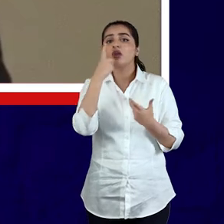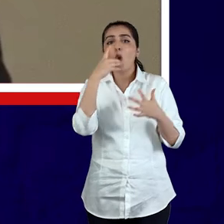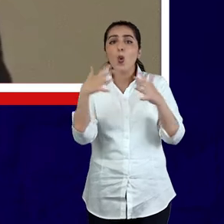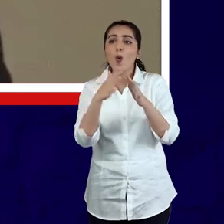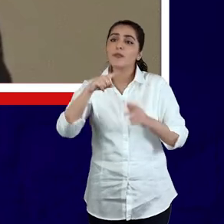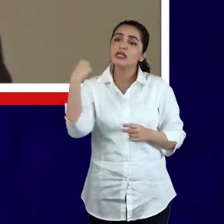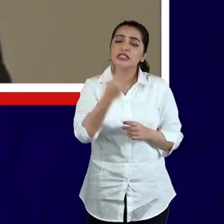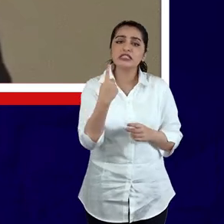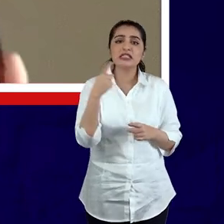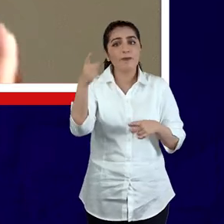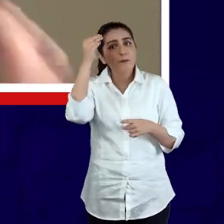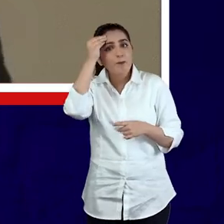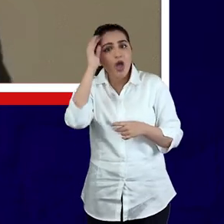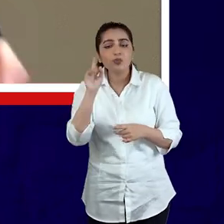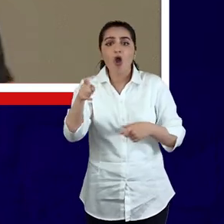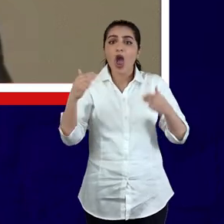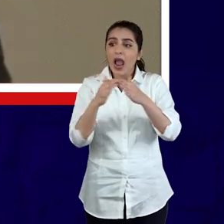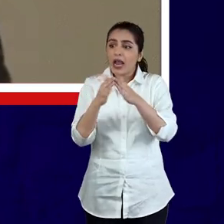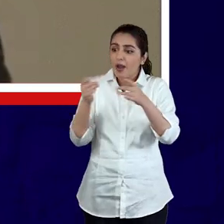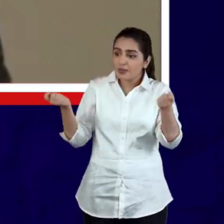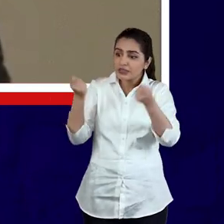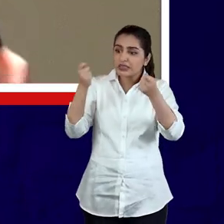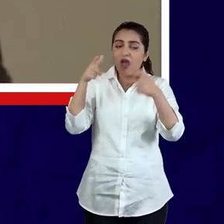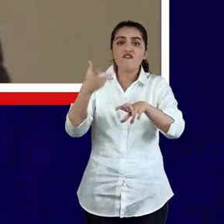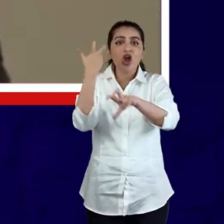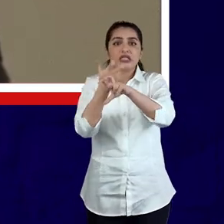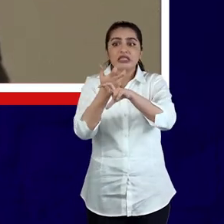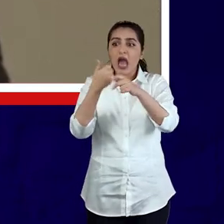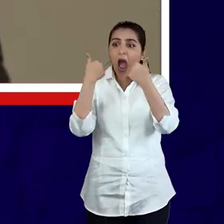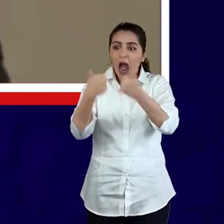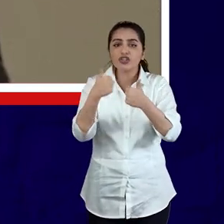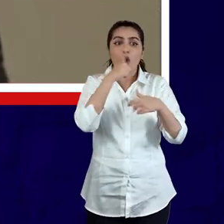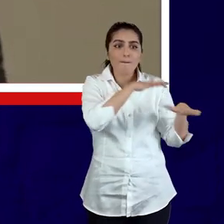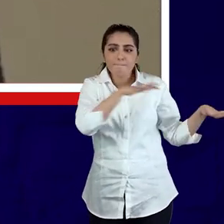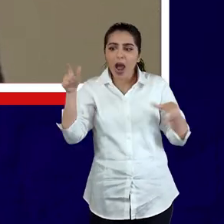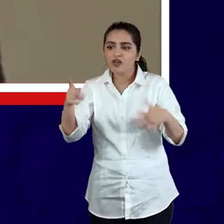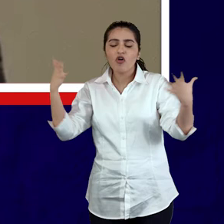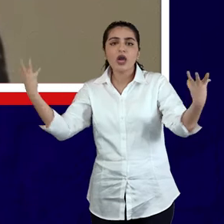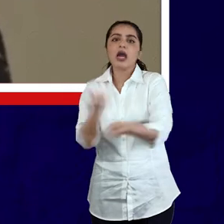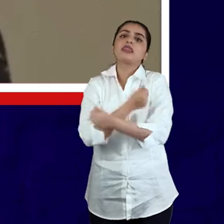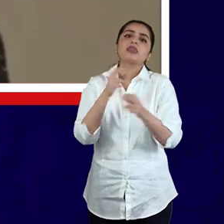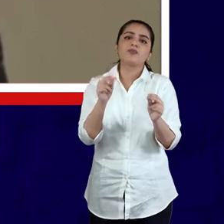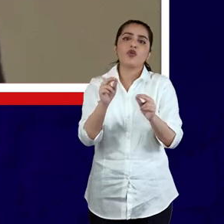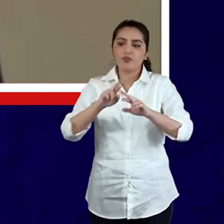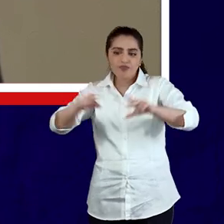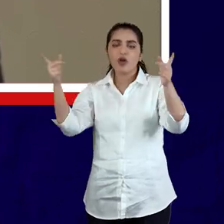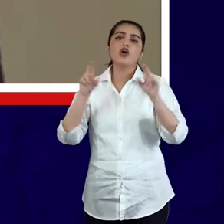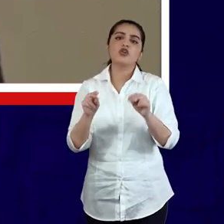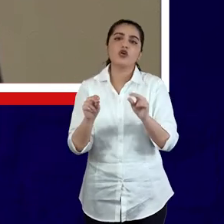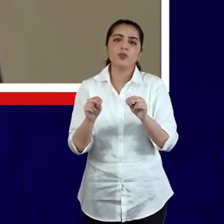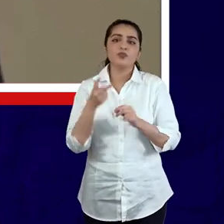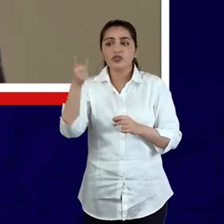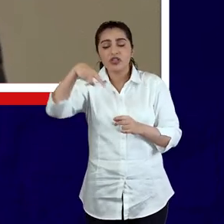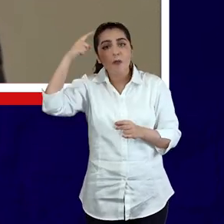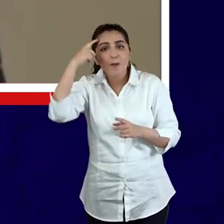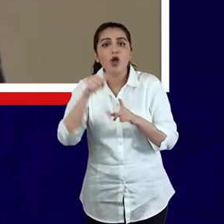know how to build so that she's able to, first of all, build a structure that would be safe for the family. And then, of course, you know,